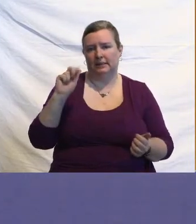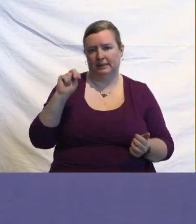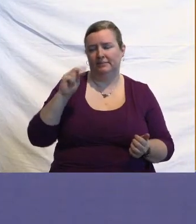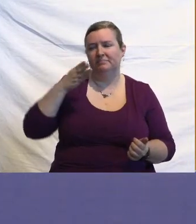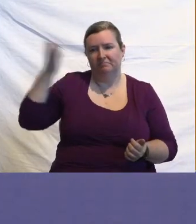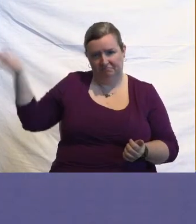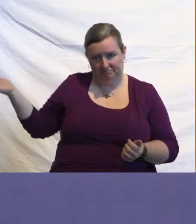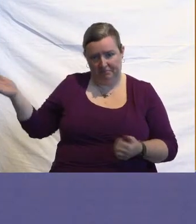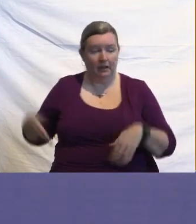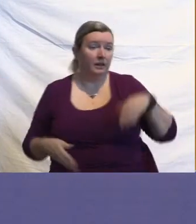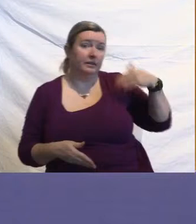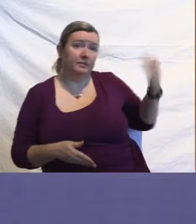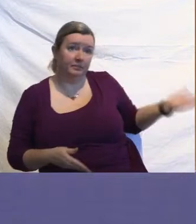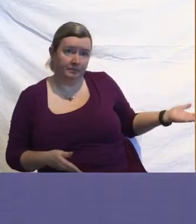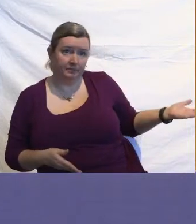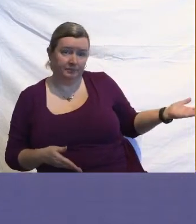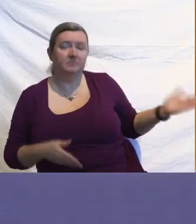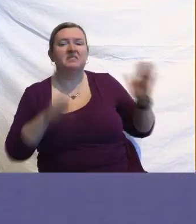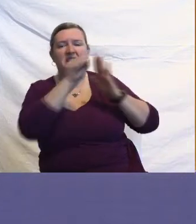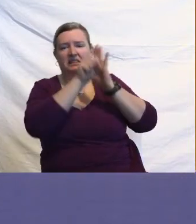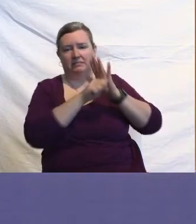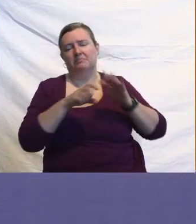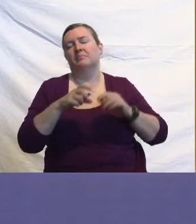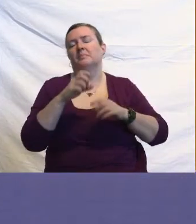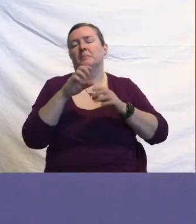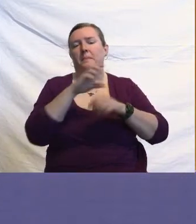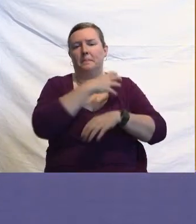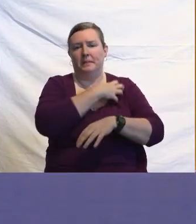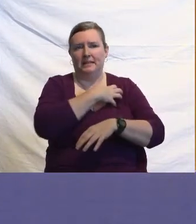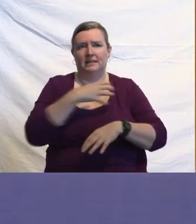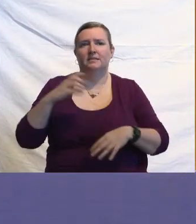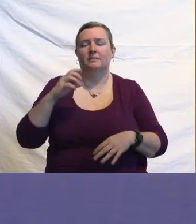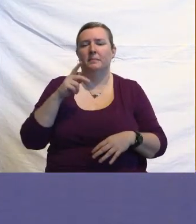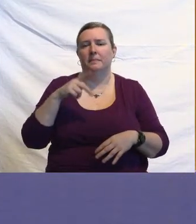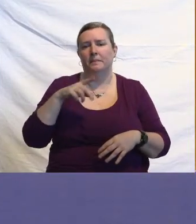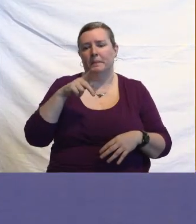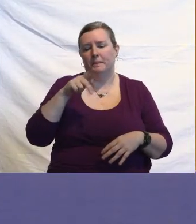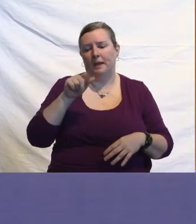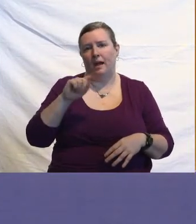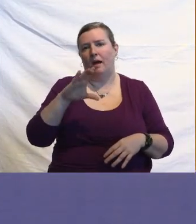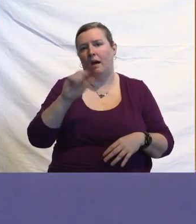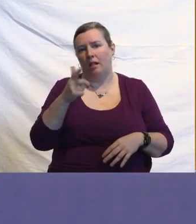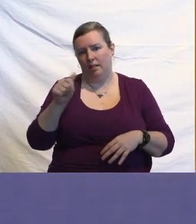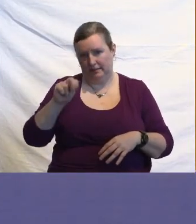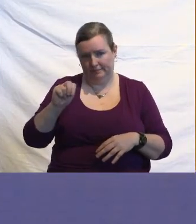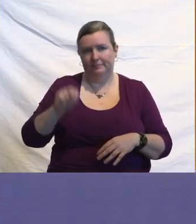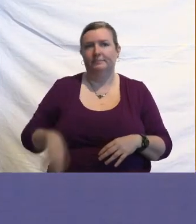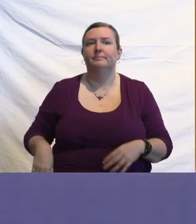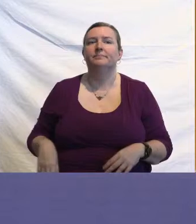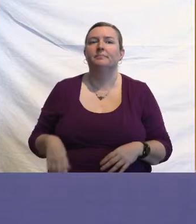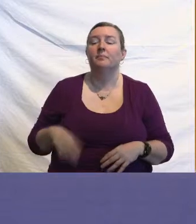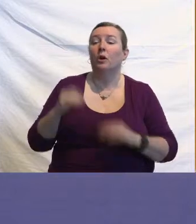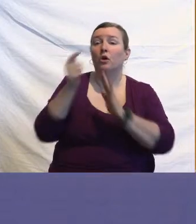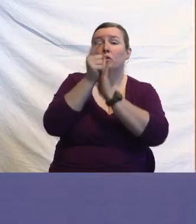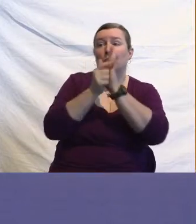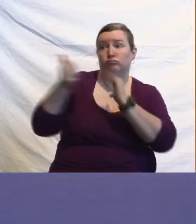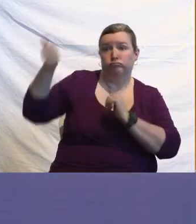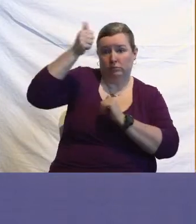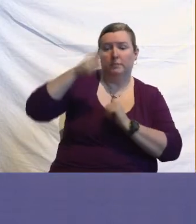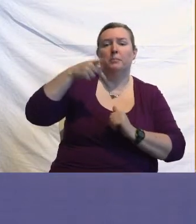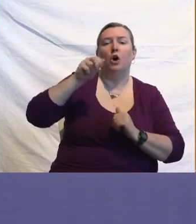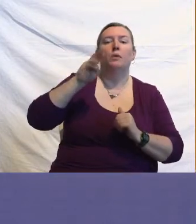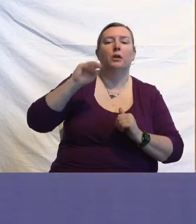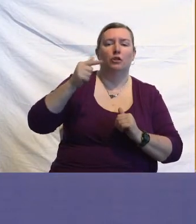Police, Colonel Pat Callahan. We have Chief Counsel Paramel Garg and a cast of thousands. First, a programming